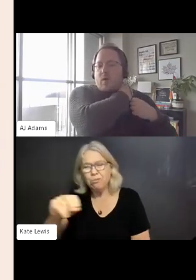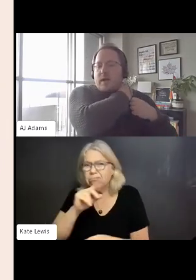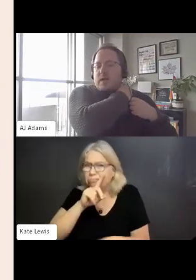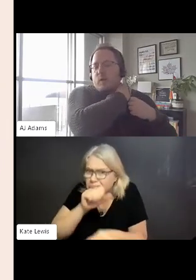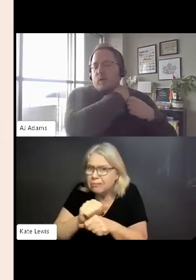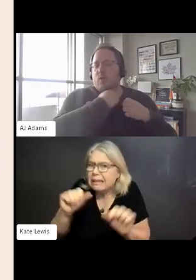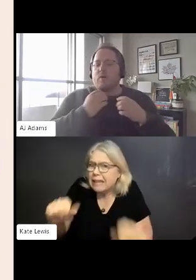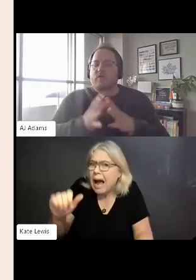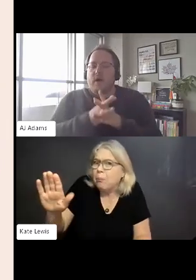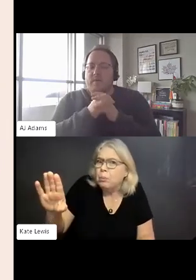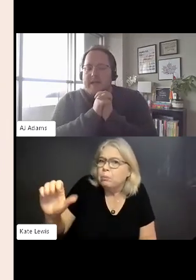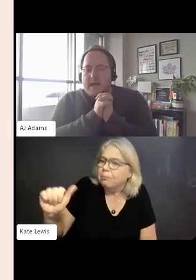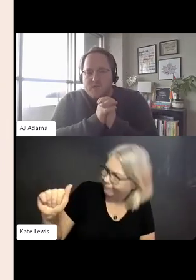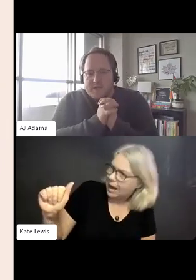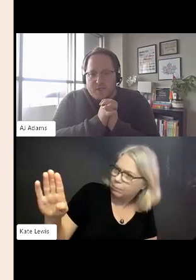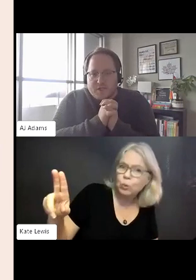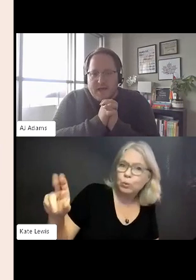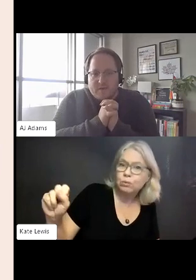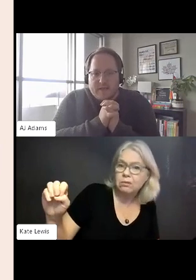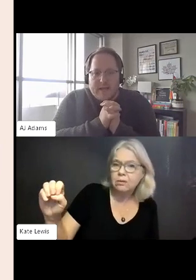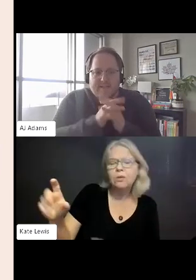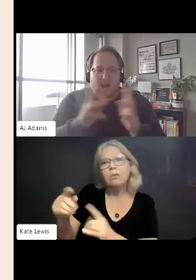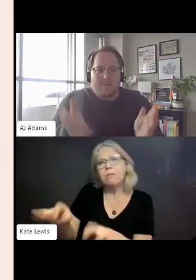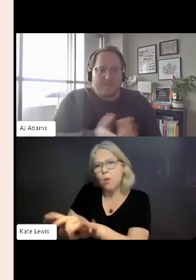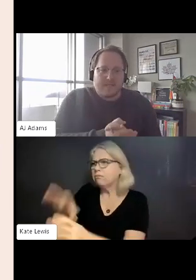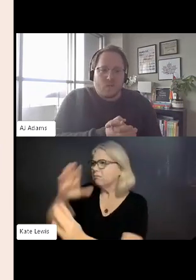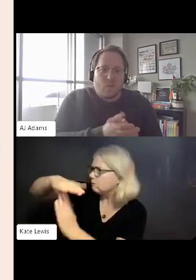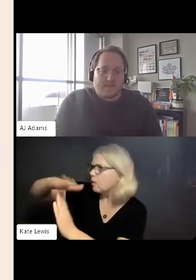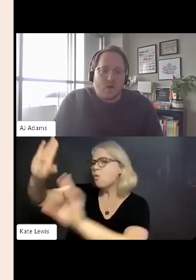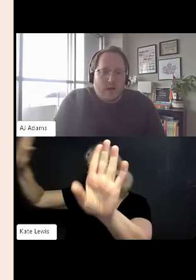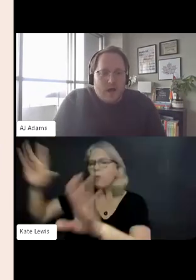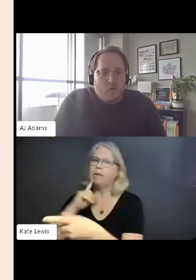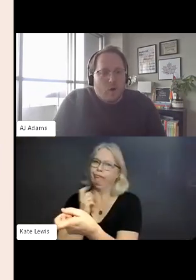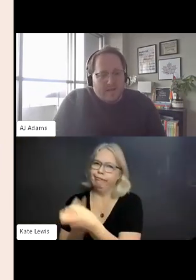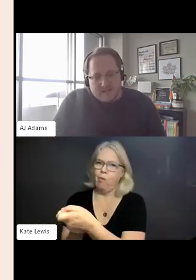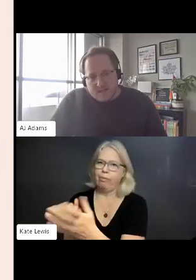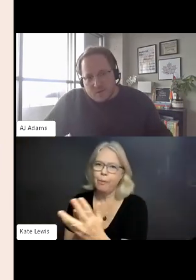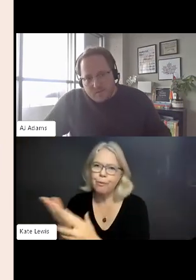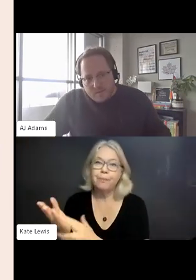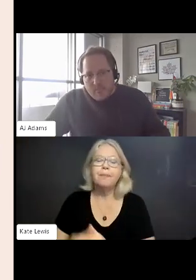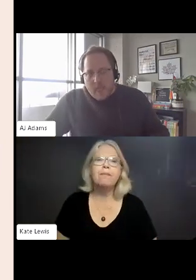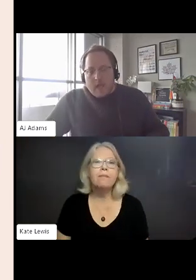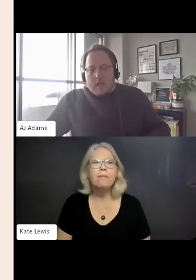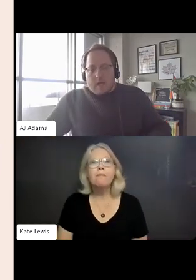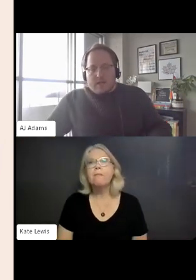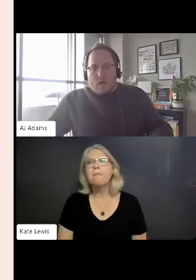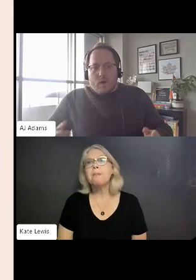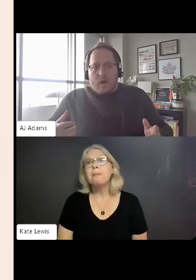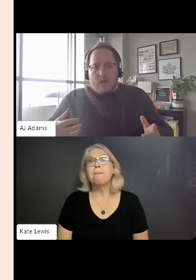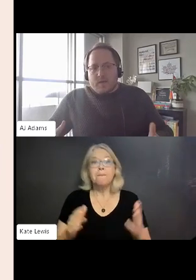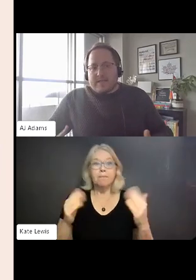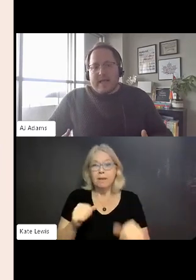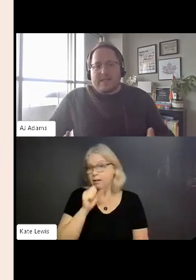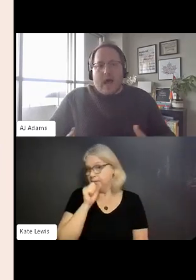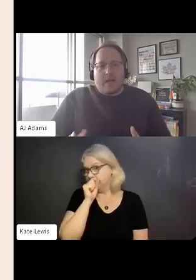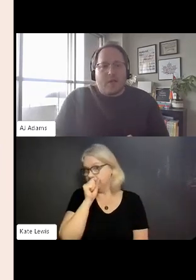And I wanted to pull a quote from Egale's research that really kind of encompasses what's going on and what we need to do. So